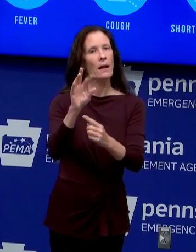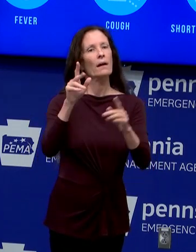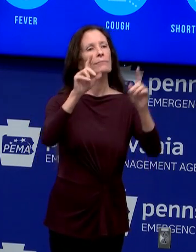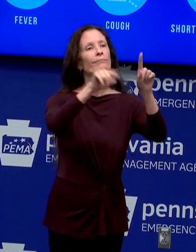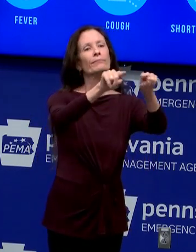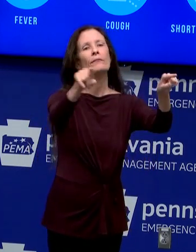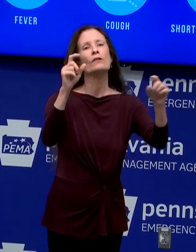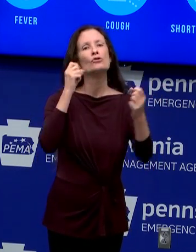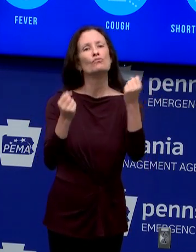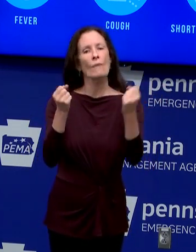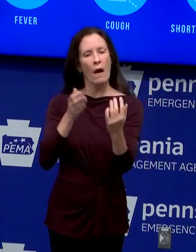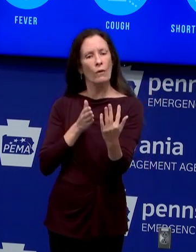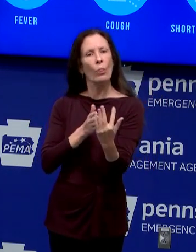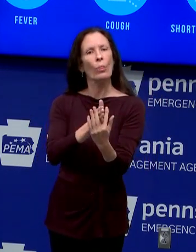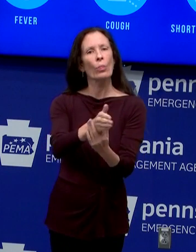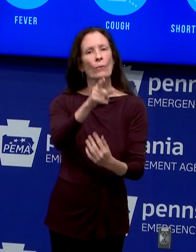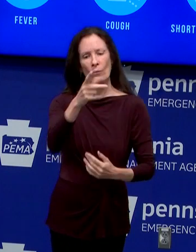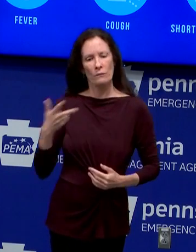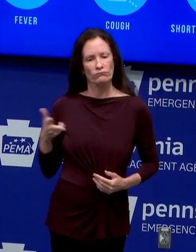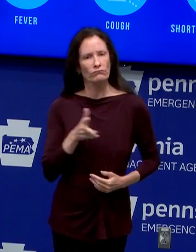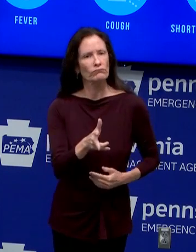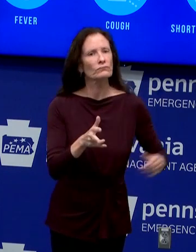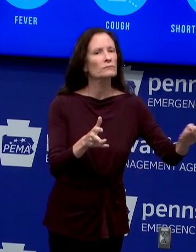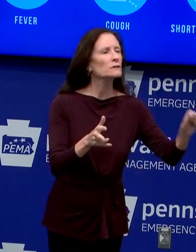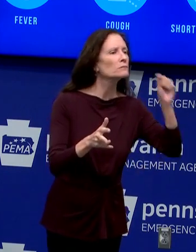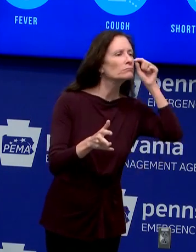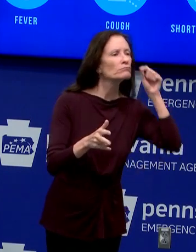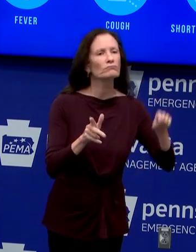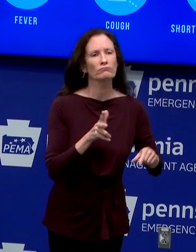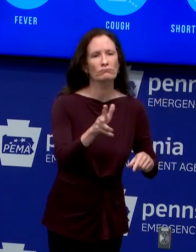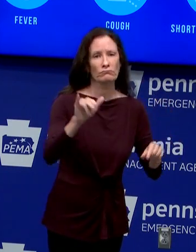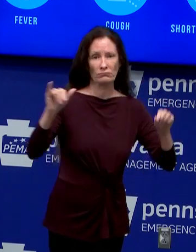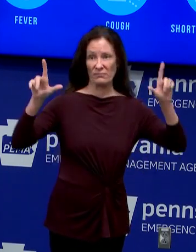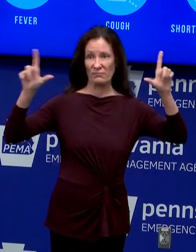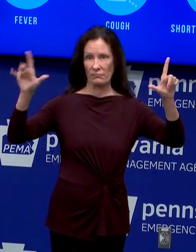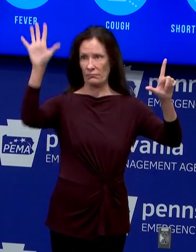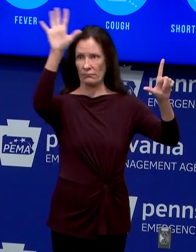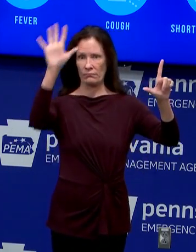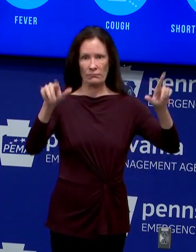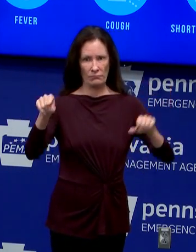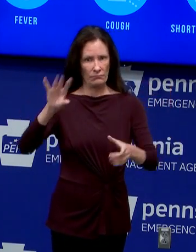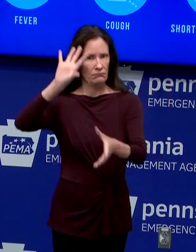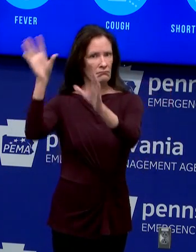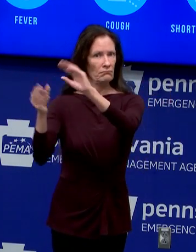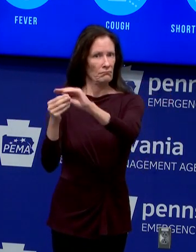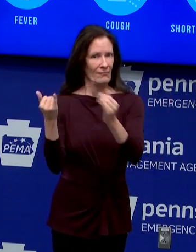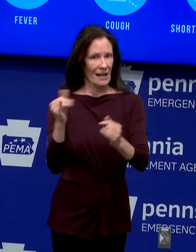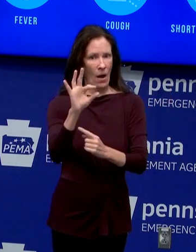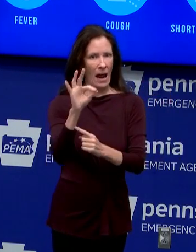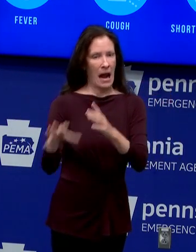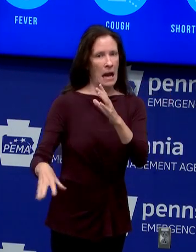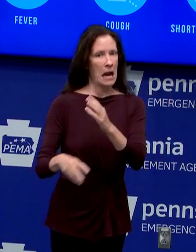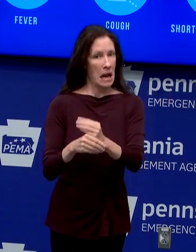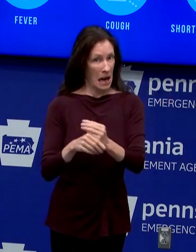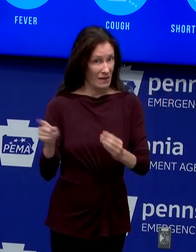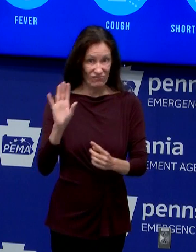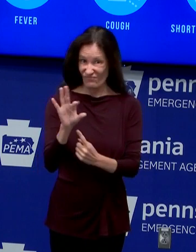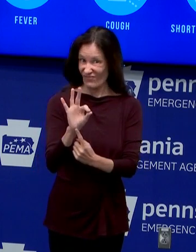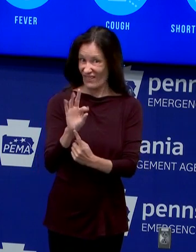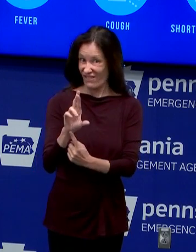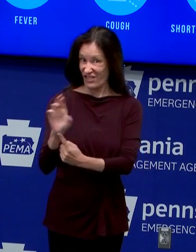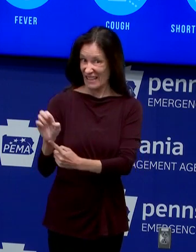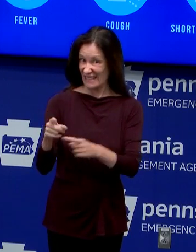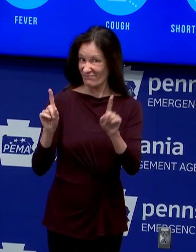Aid locations across eastern Pennsylvania. Patients will be able to get tested for free at these